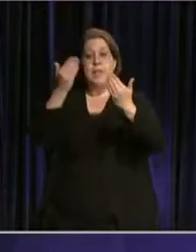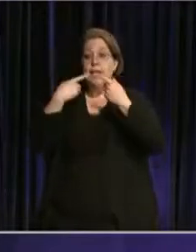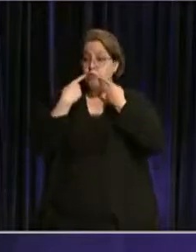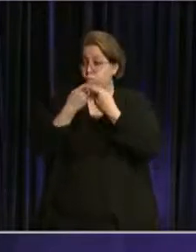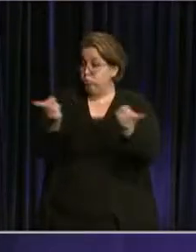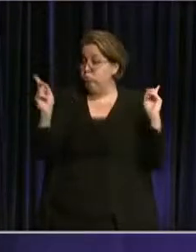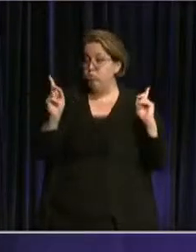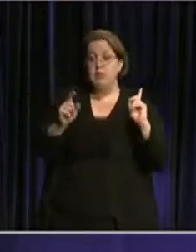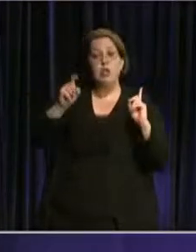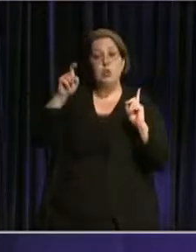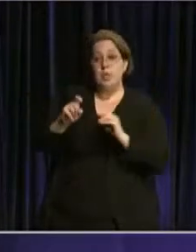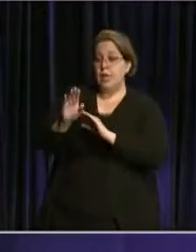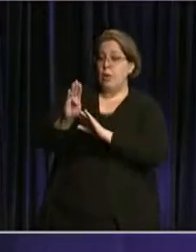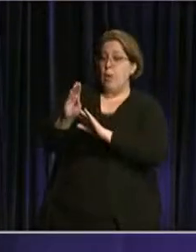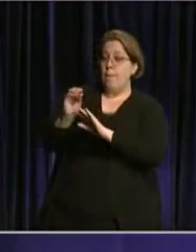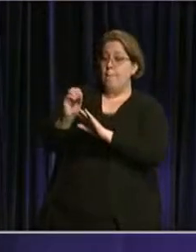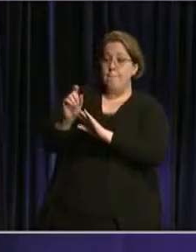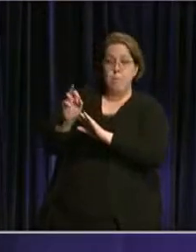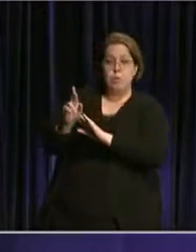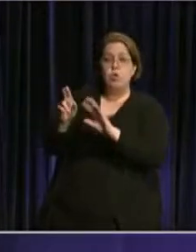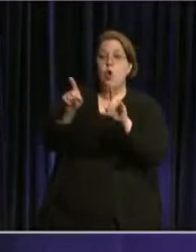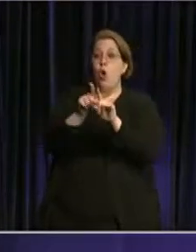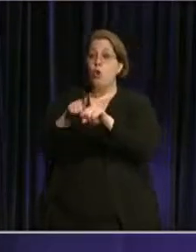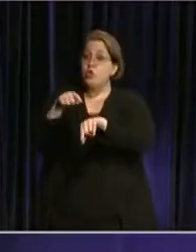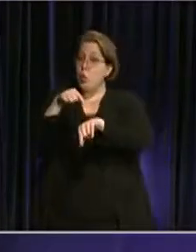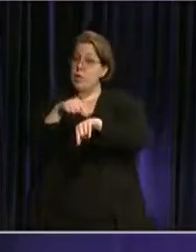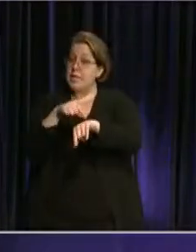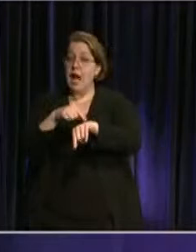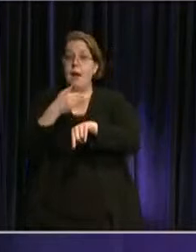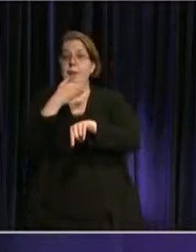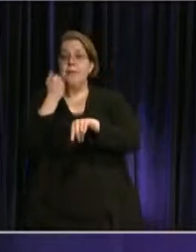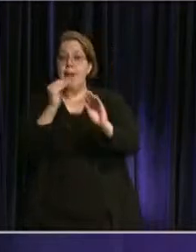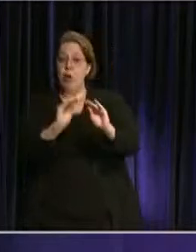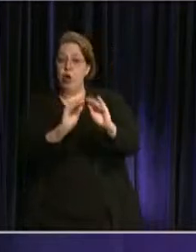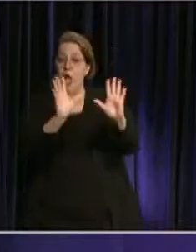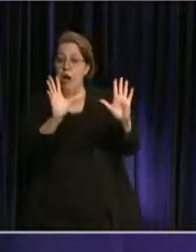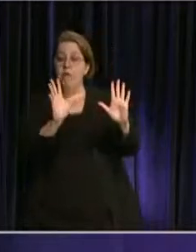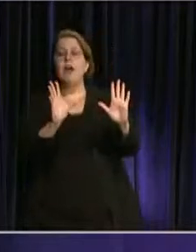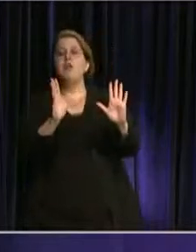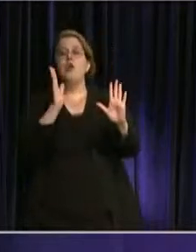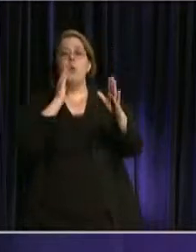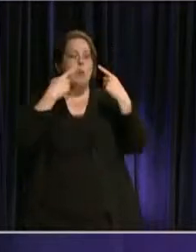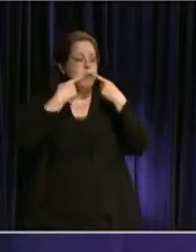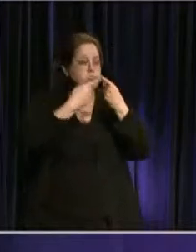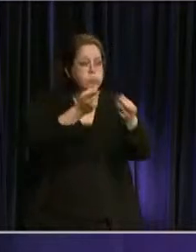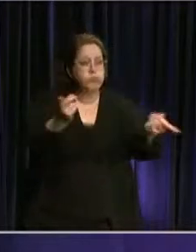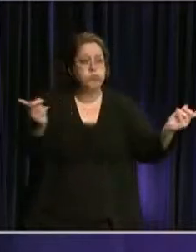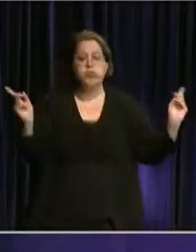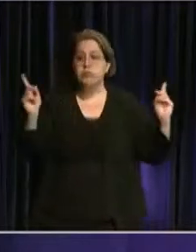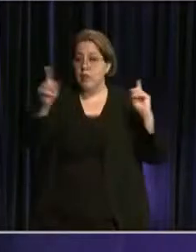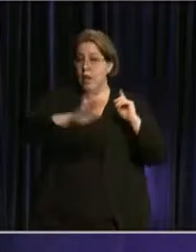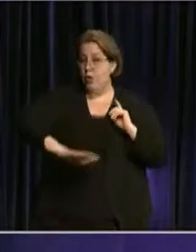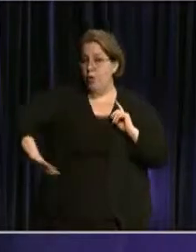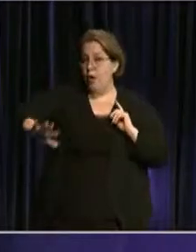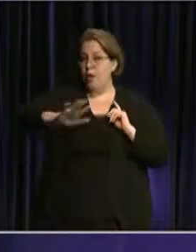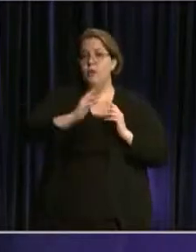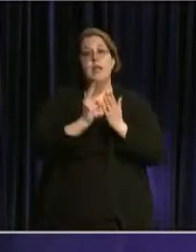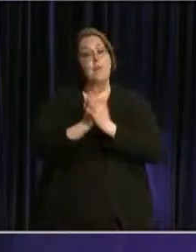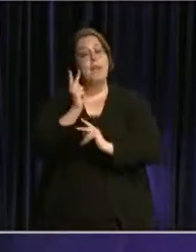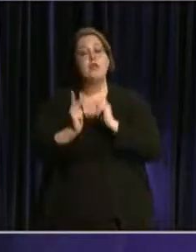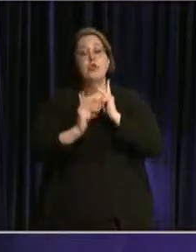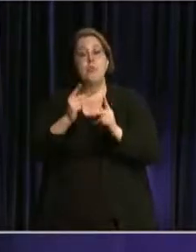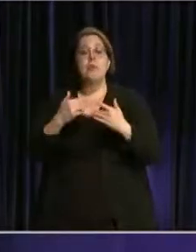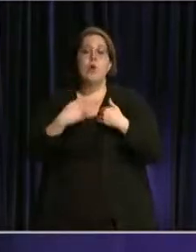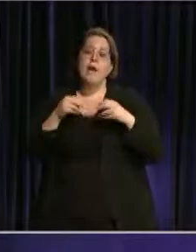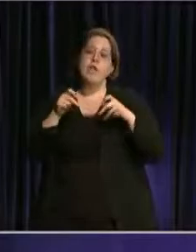do need a booster and the time frame is better defined, we will communicate that far and wide, and we will make sure that people have